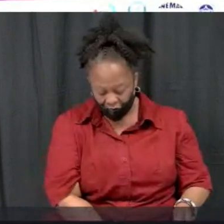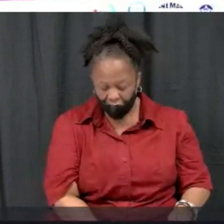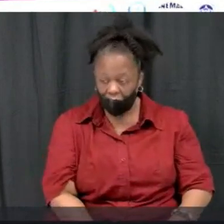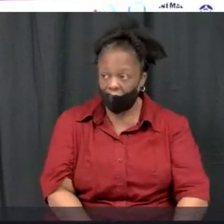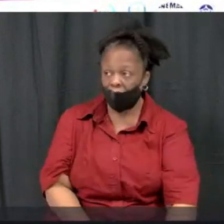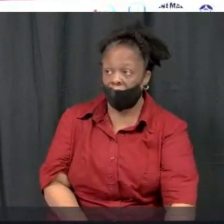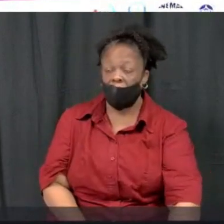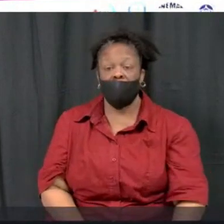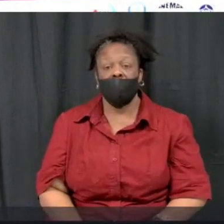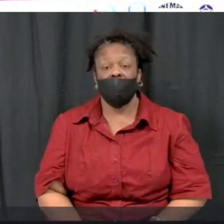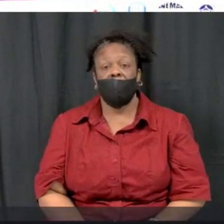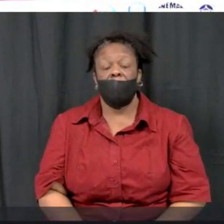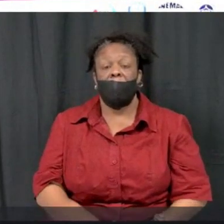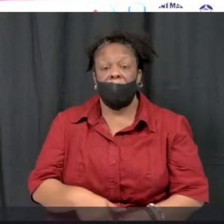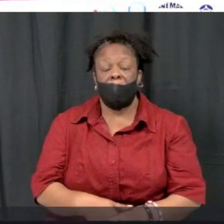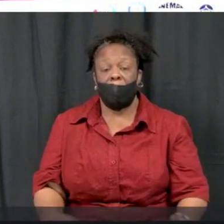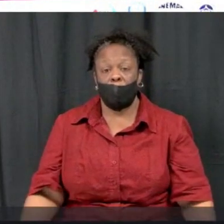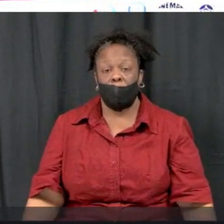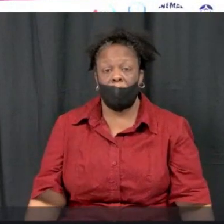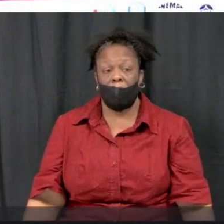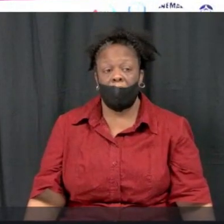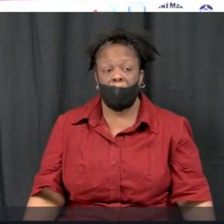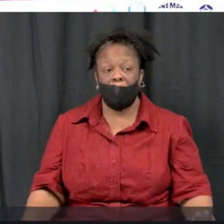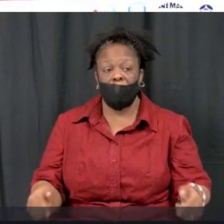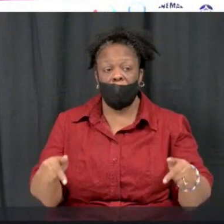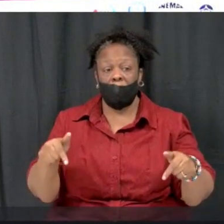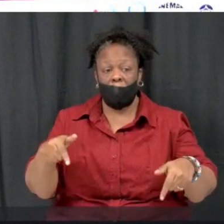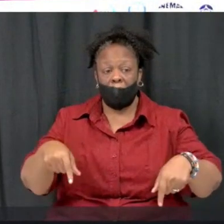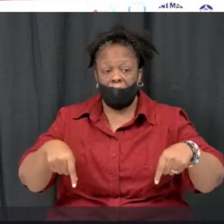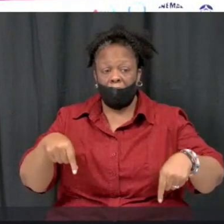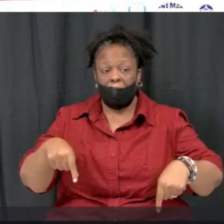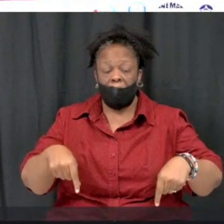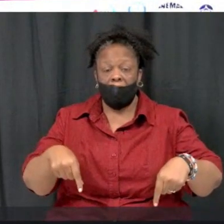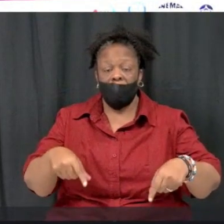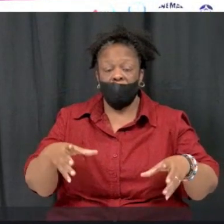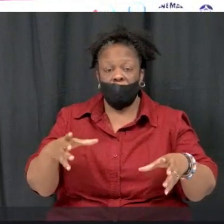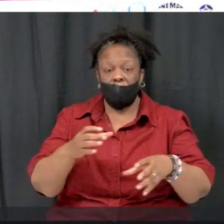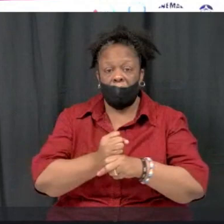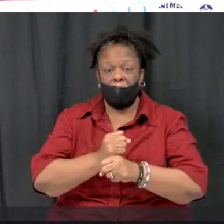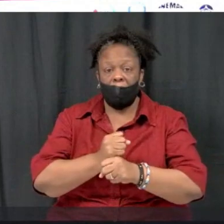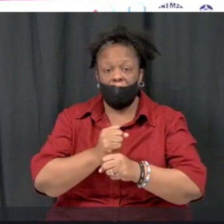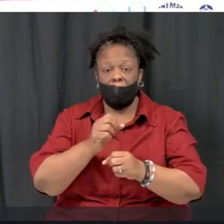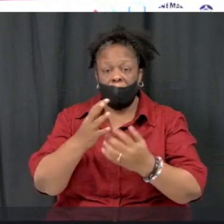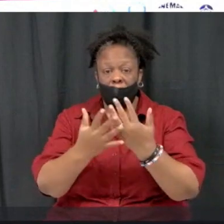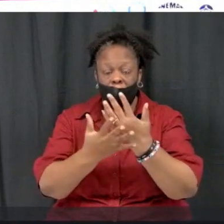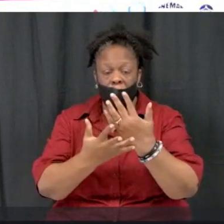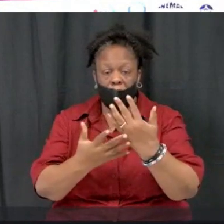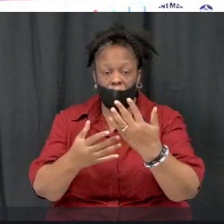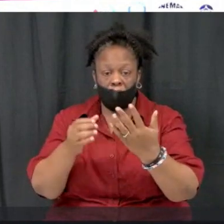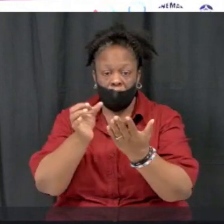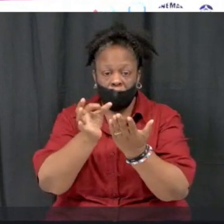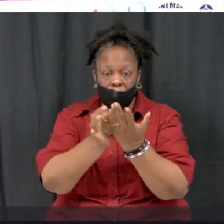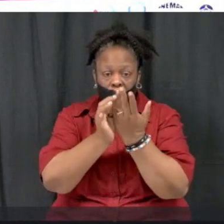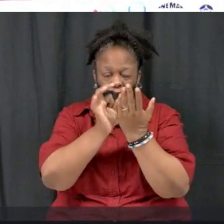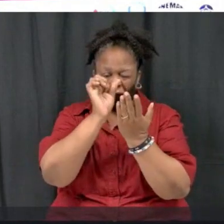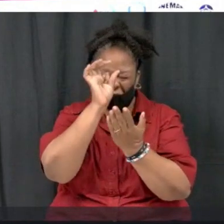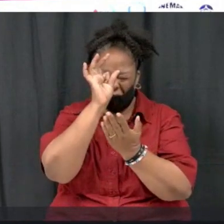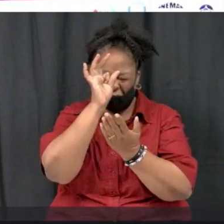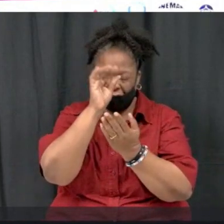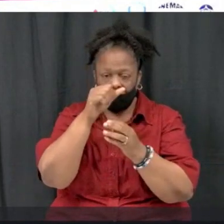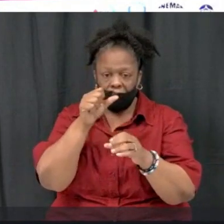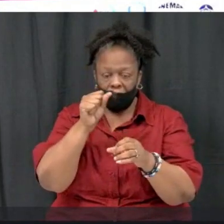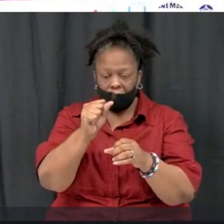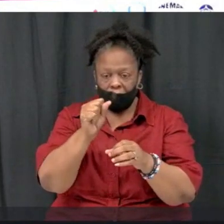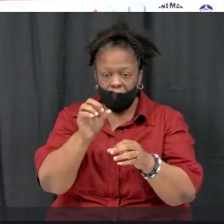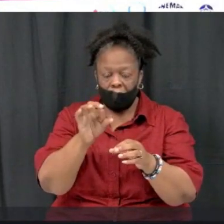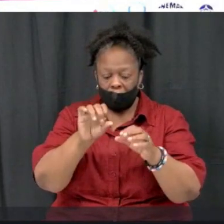control. They make the vaccine also that many of you have spoken about or we talk about. So clots are part of,